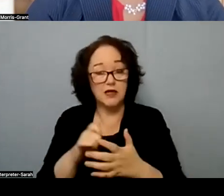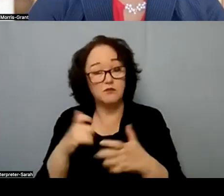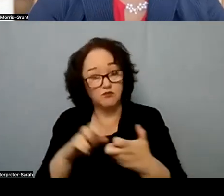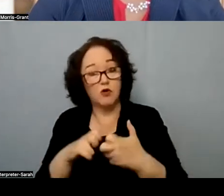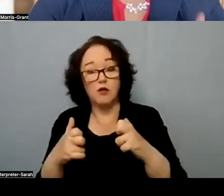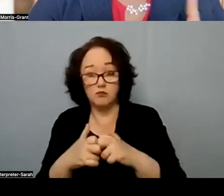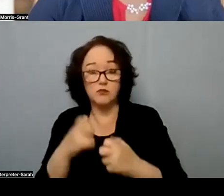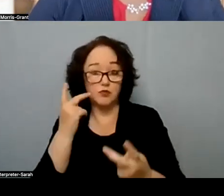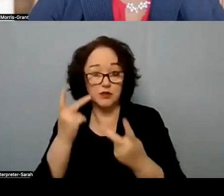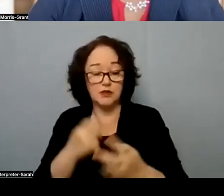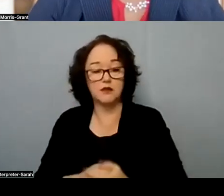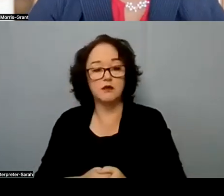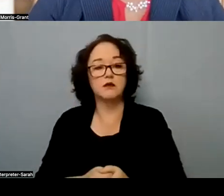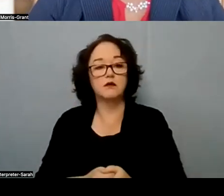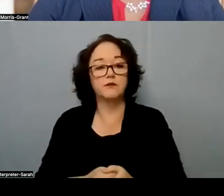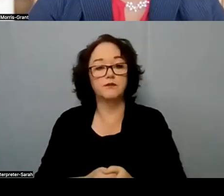You're muted, Lavon.